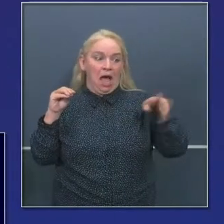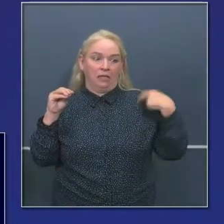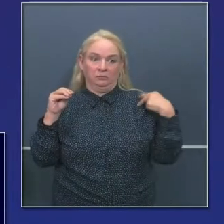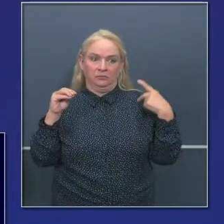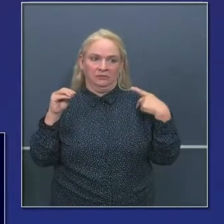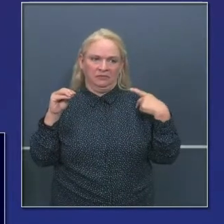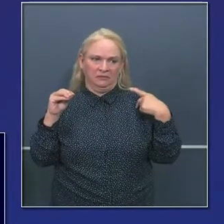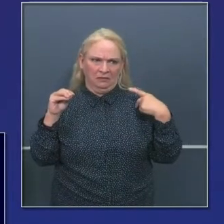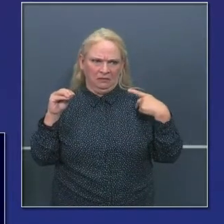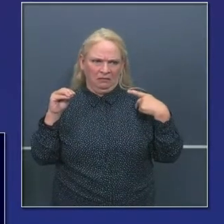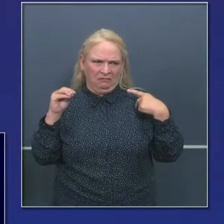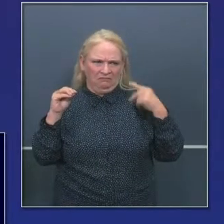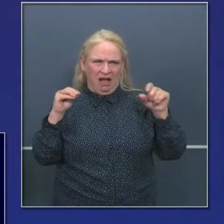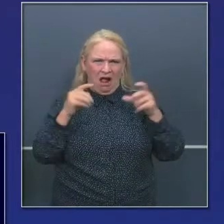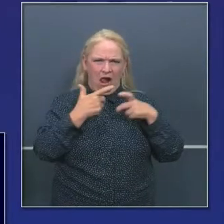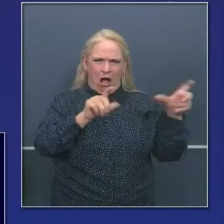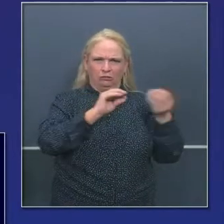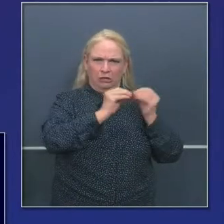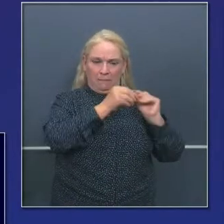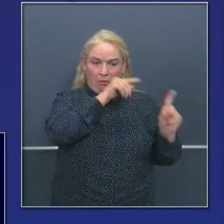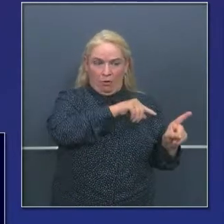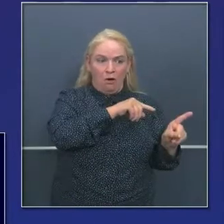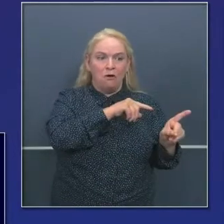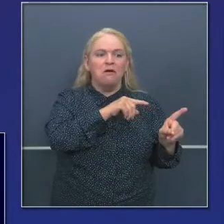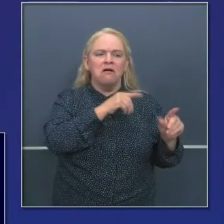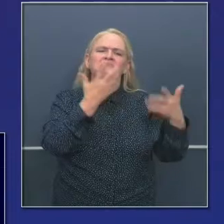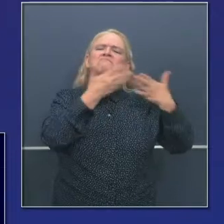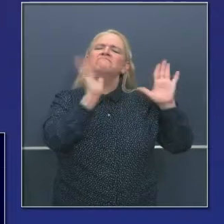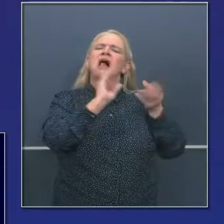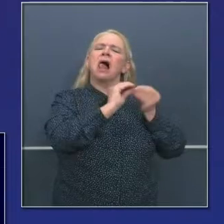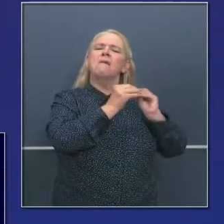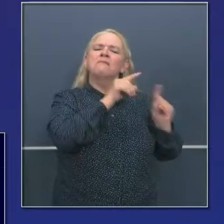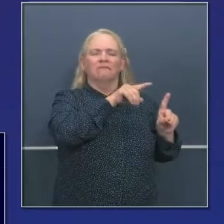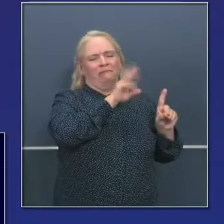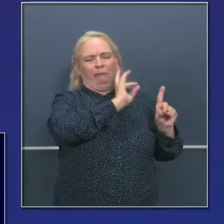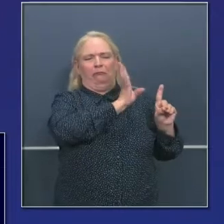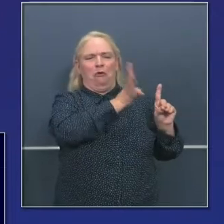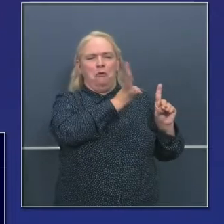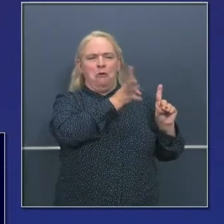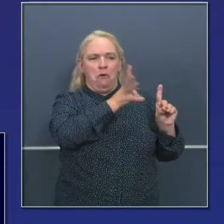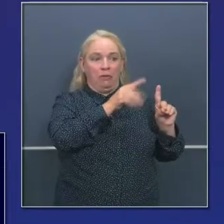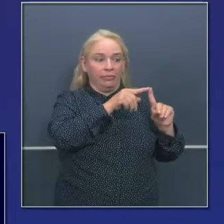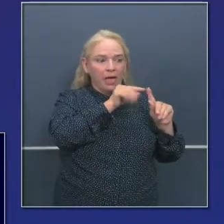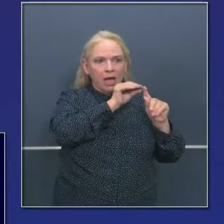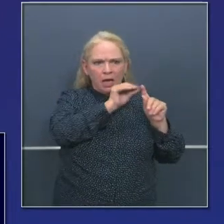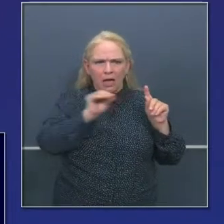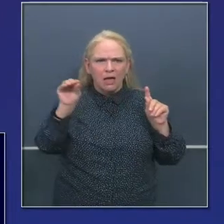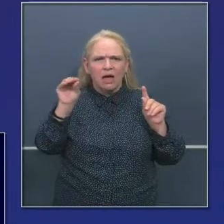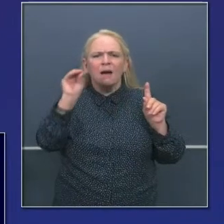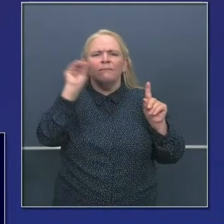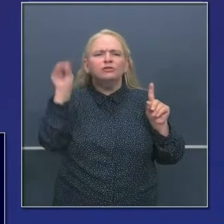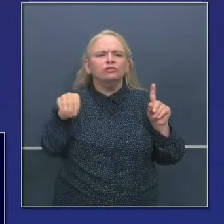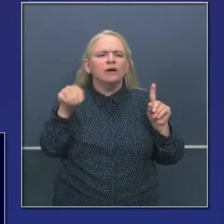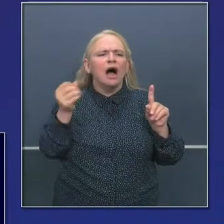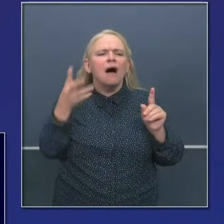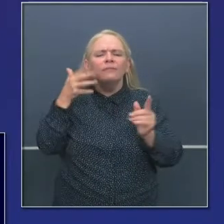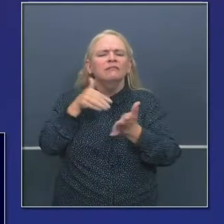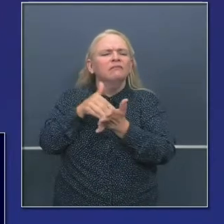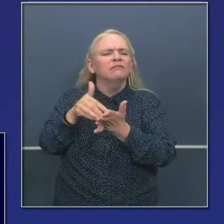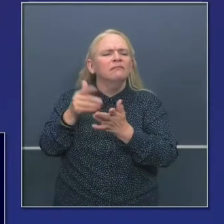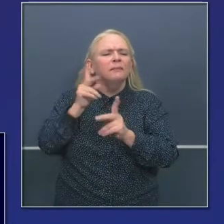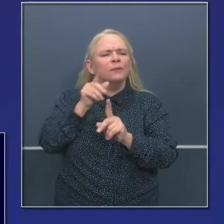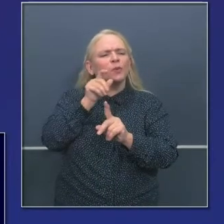That's represented in that 62% number. This again is a slide, if you've been watching, tuning in, you're very familiar